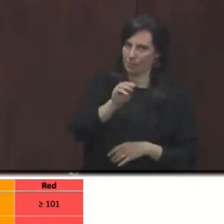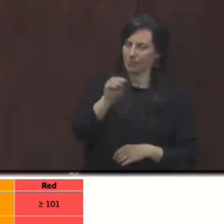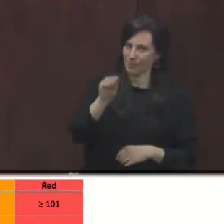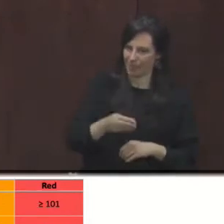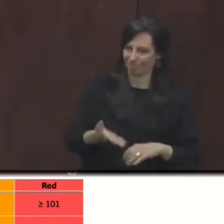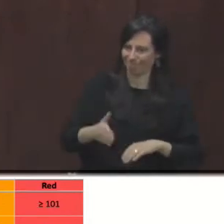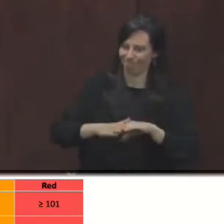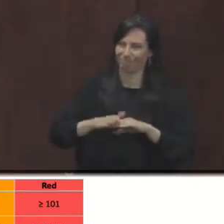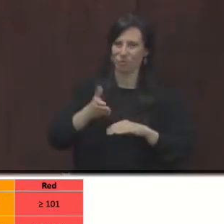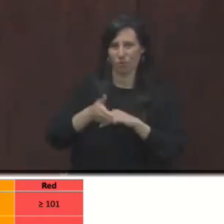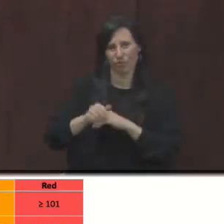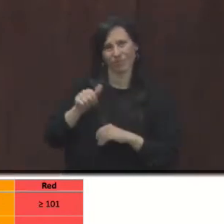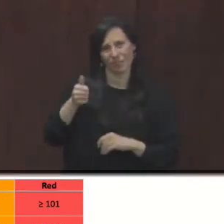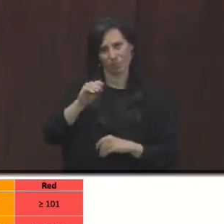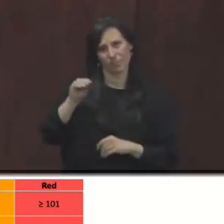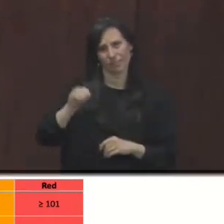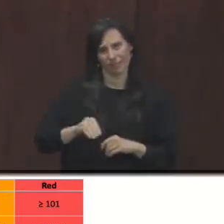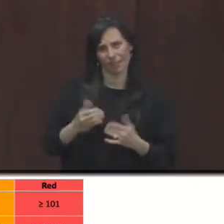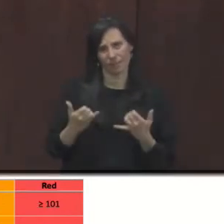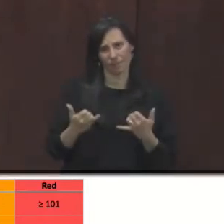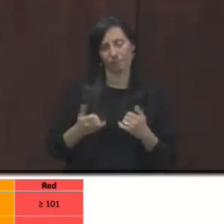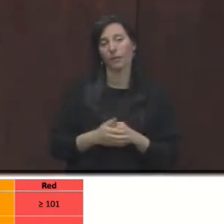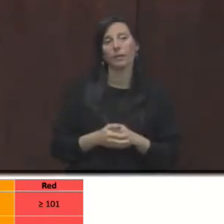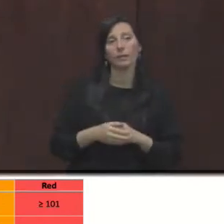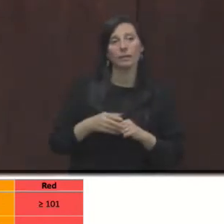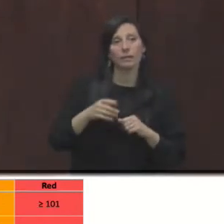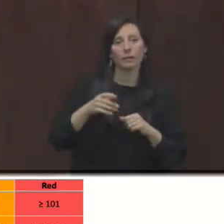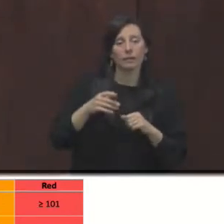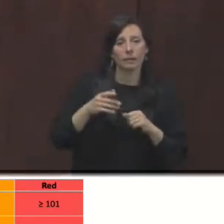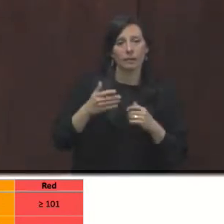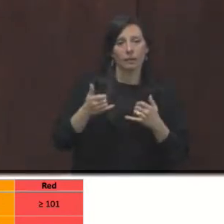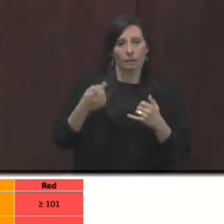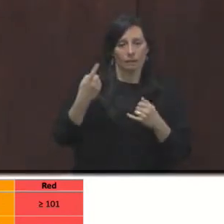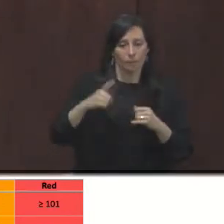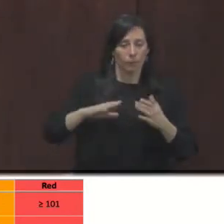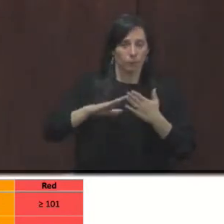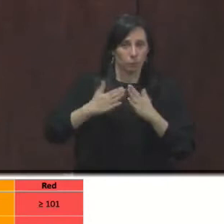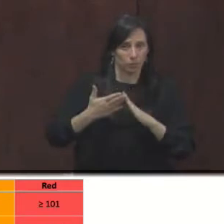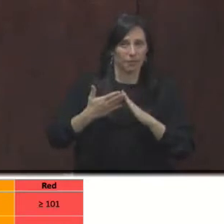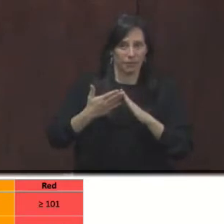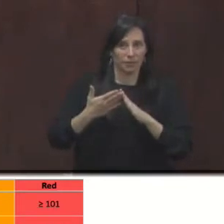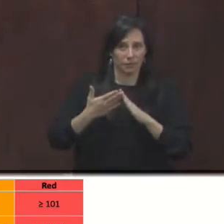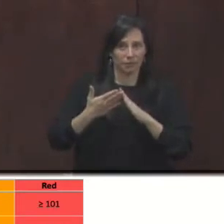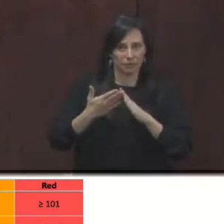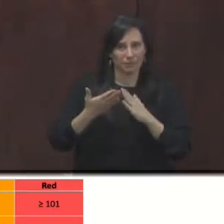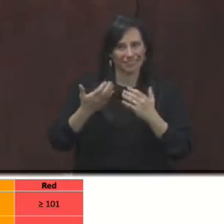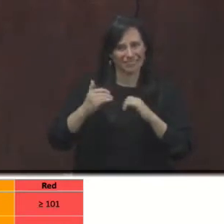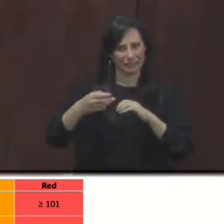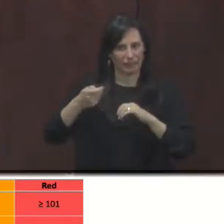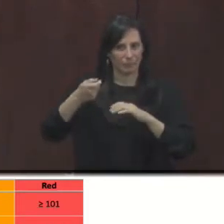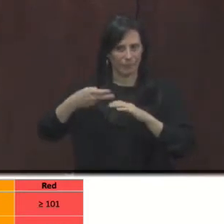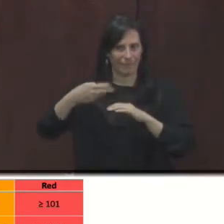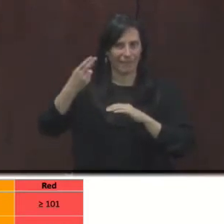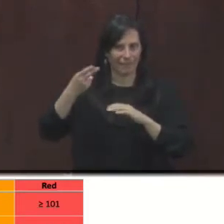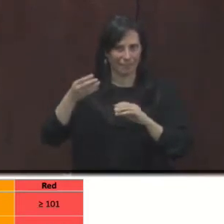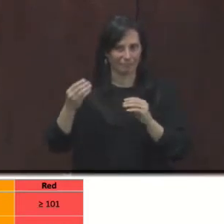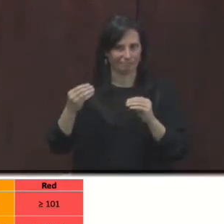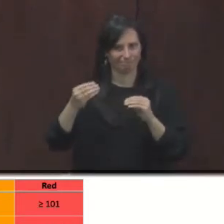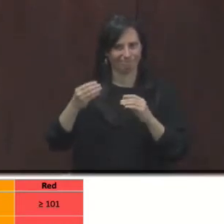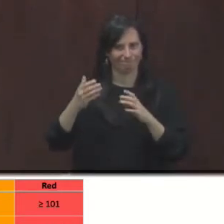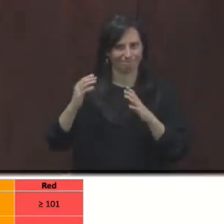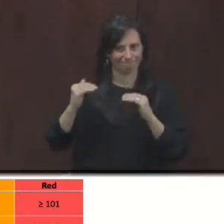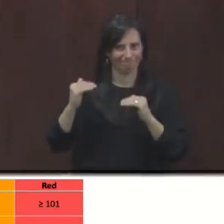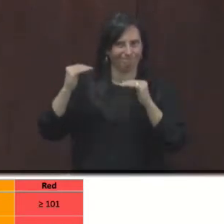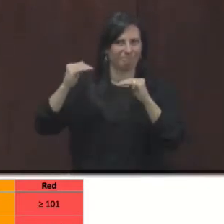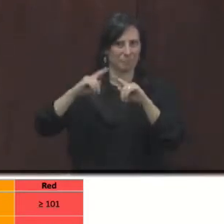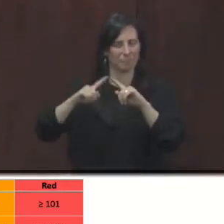the community actually decreased. It's still well over what is expected or what is recommended, but we did